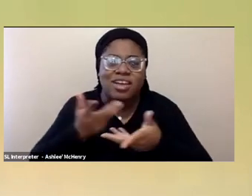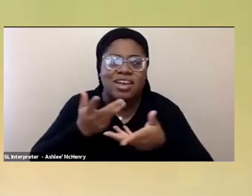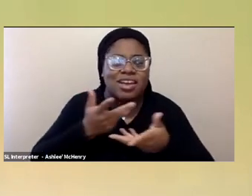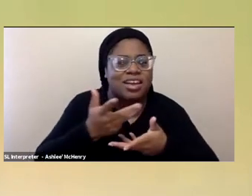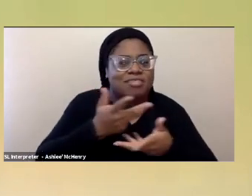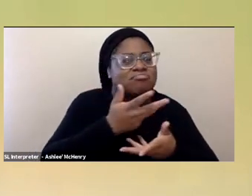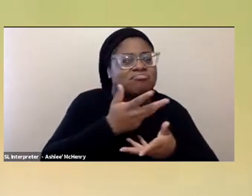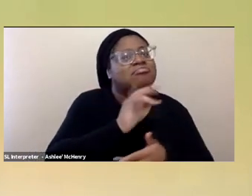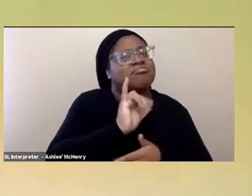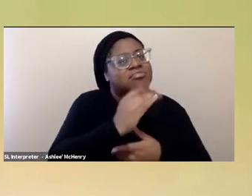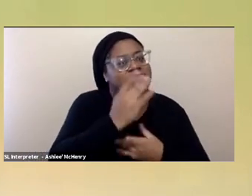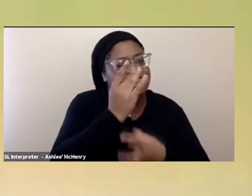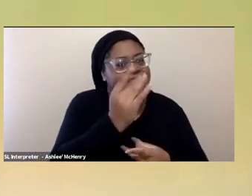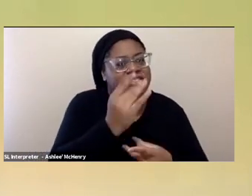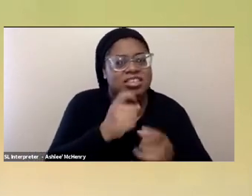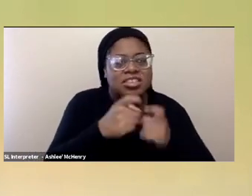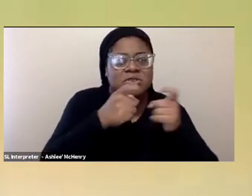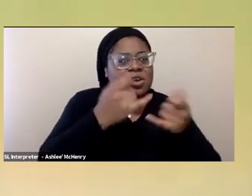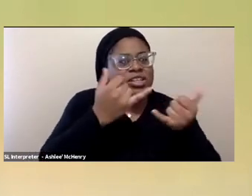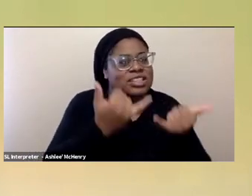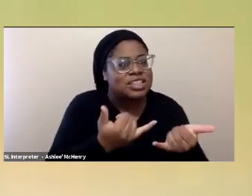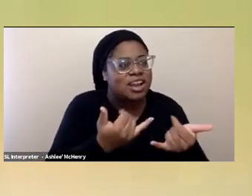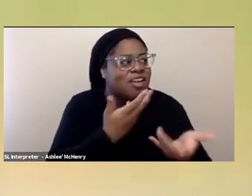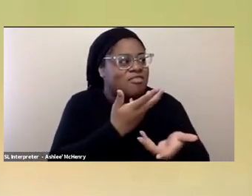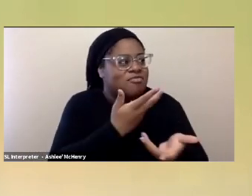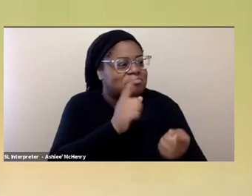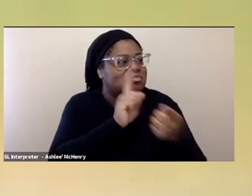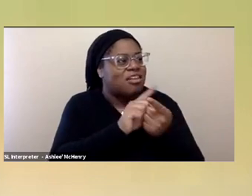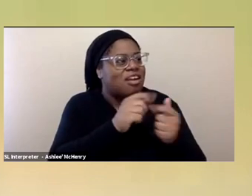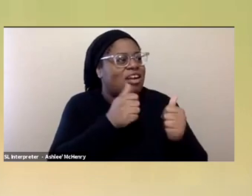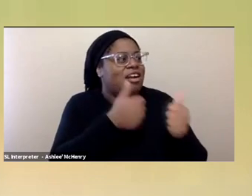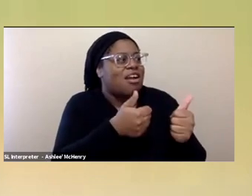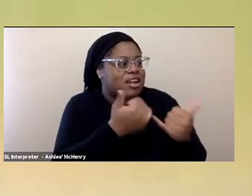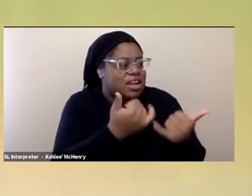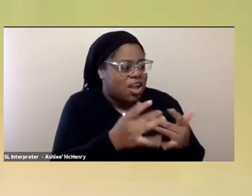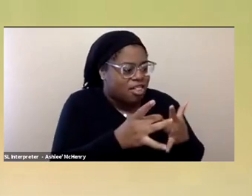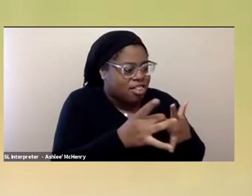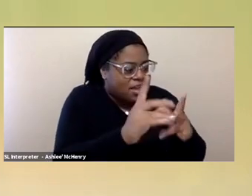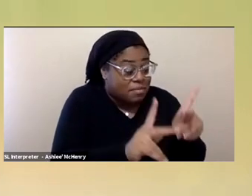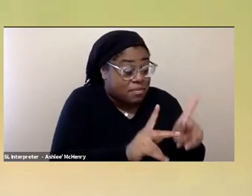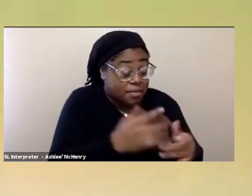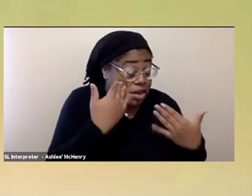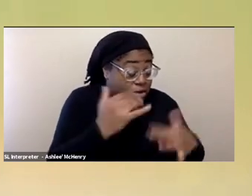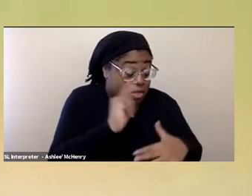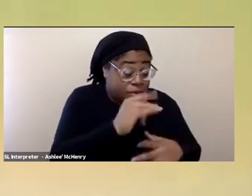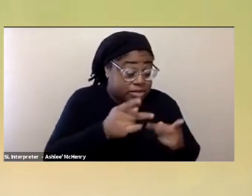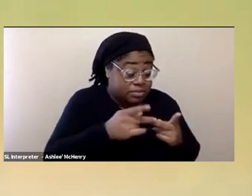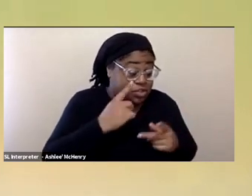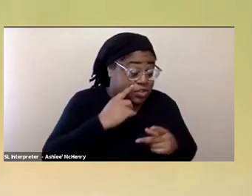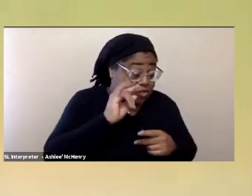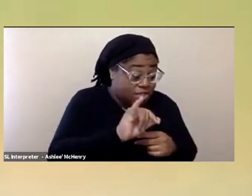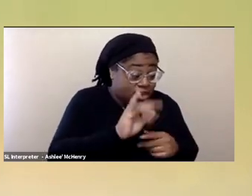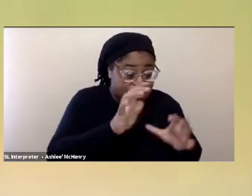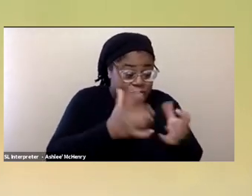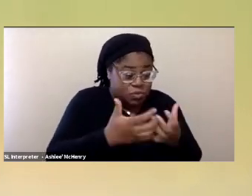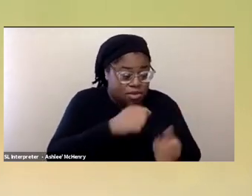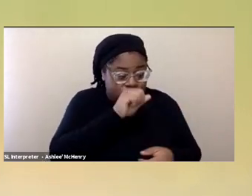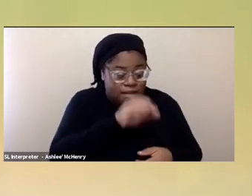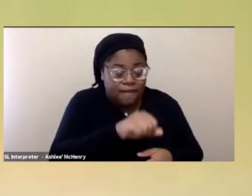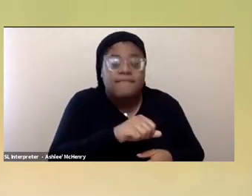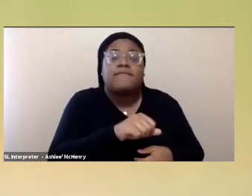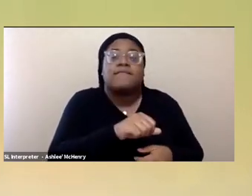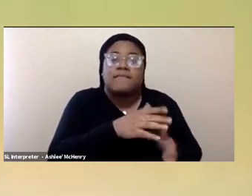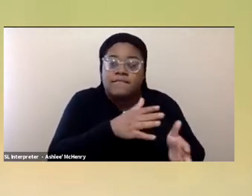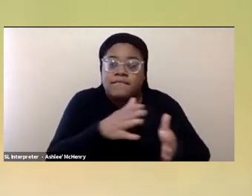such an interest in directing now. I've always loved leading people, and I didn't know that there was a place for that in this world that I love. And